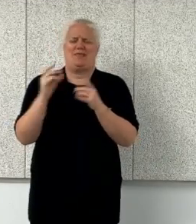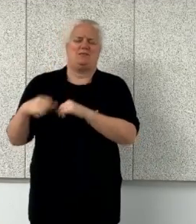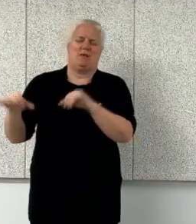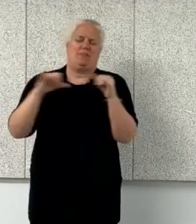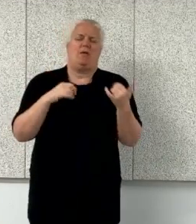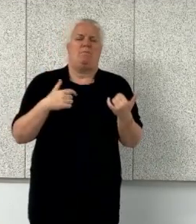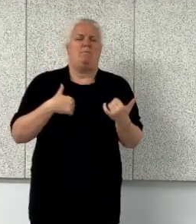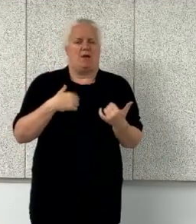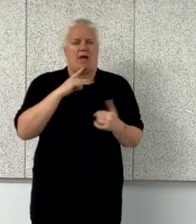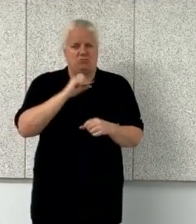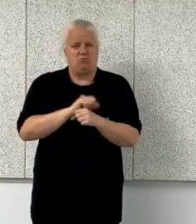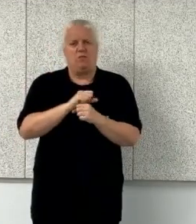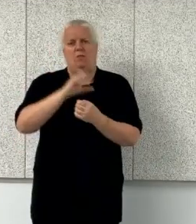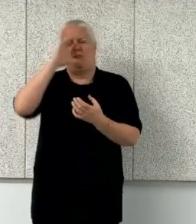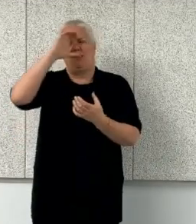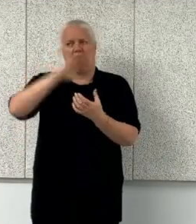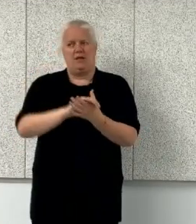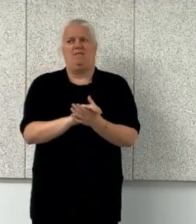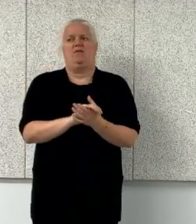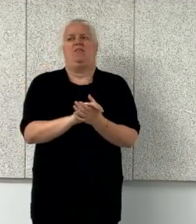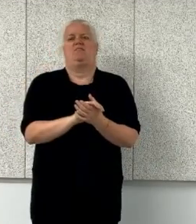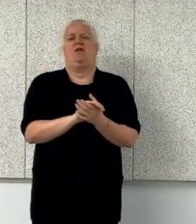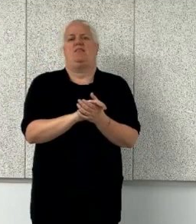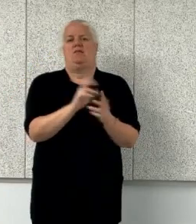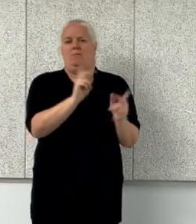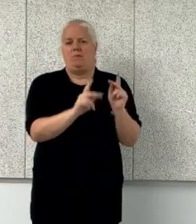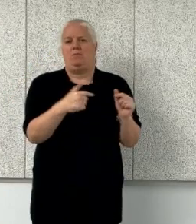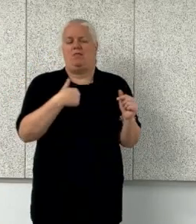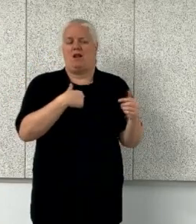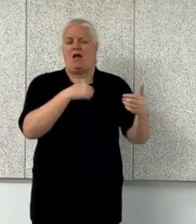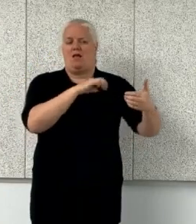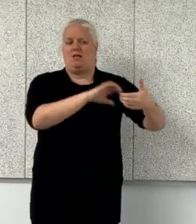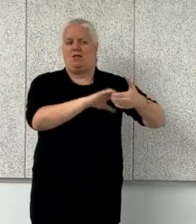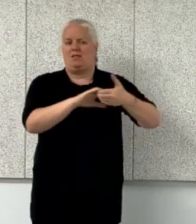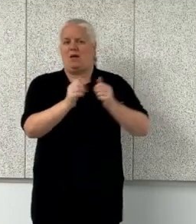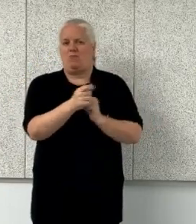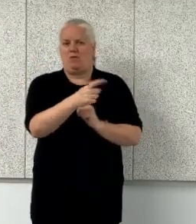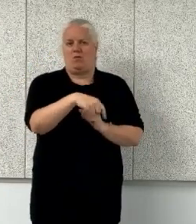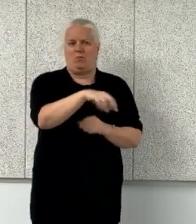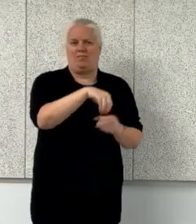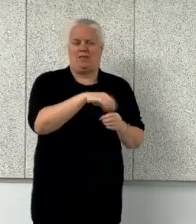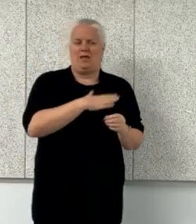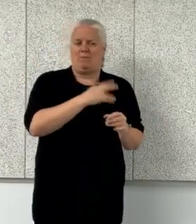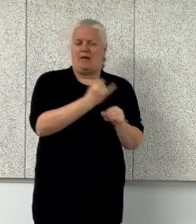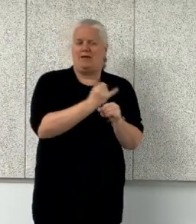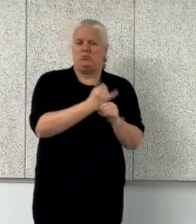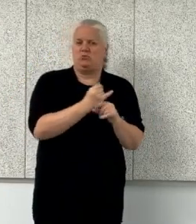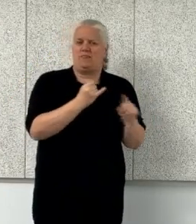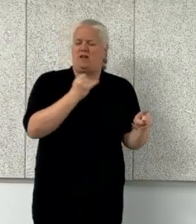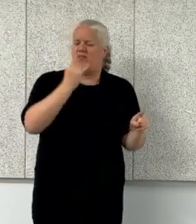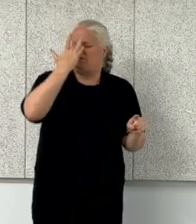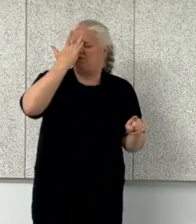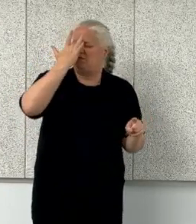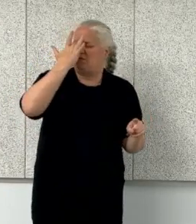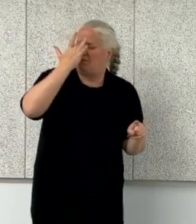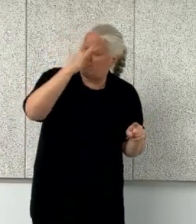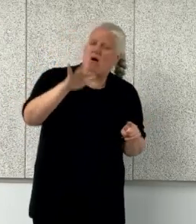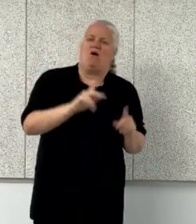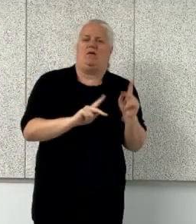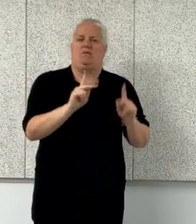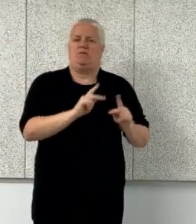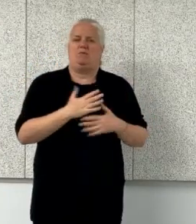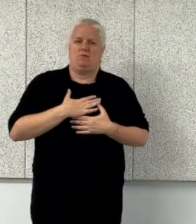it, that the individuals that I collaborate with in my institution and another are like the smartest people in the world. Like I